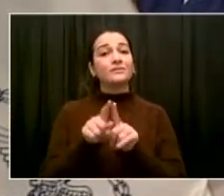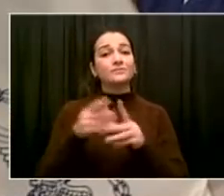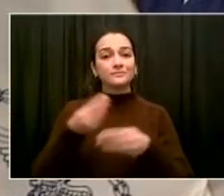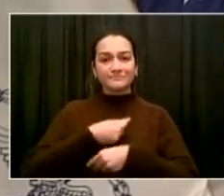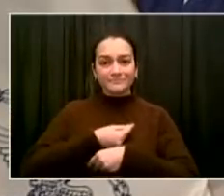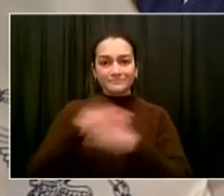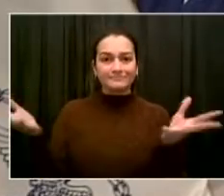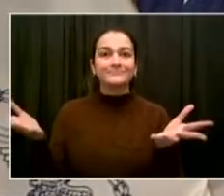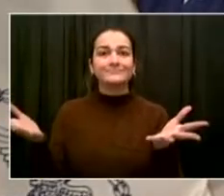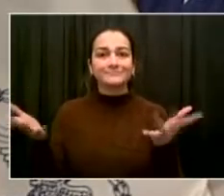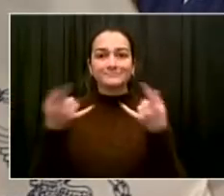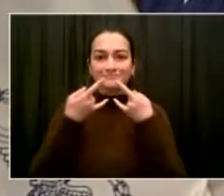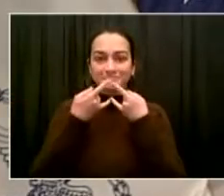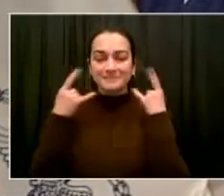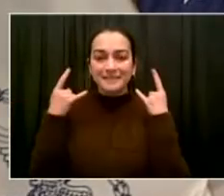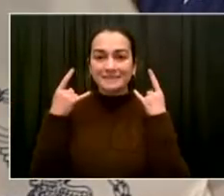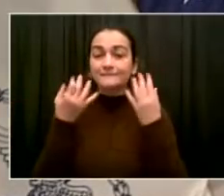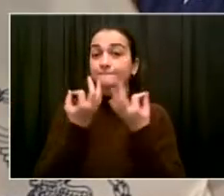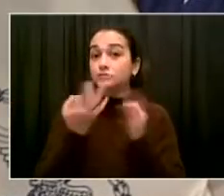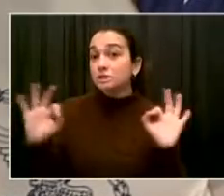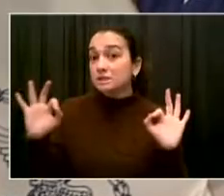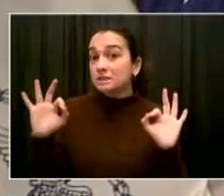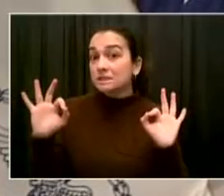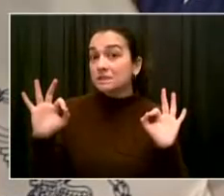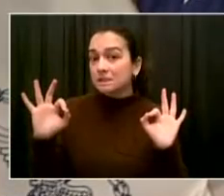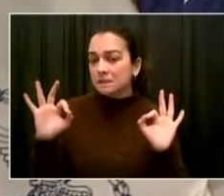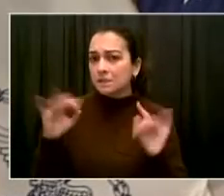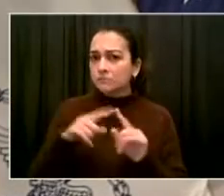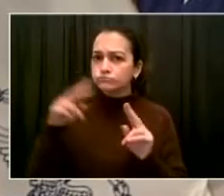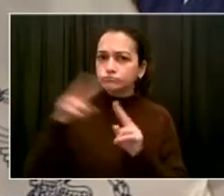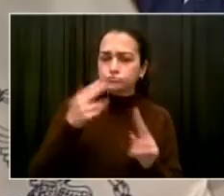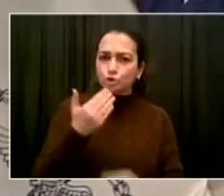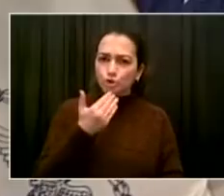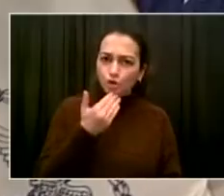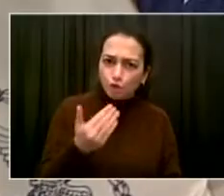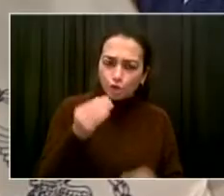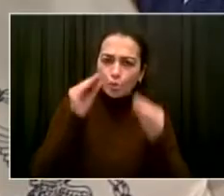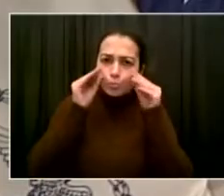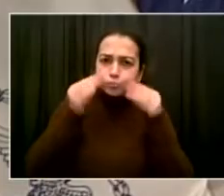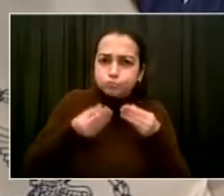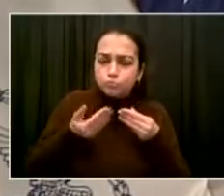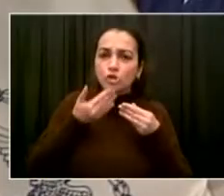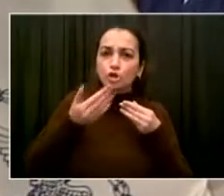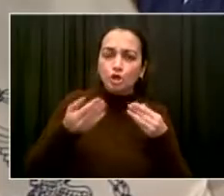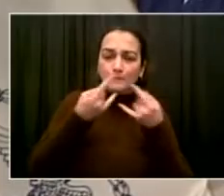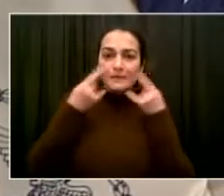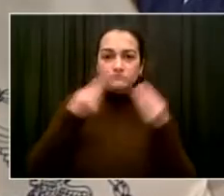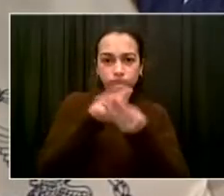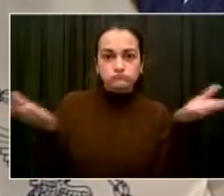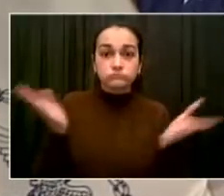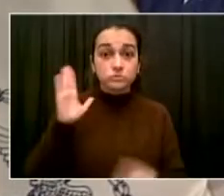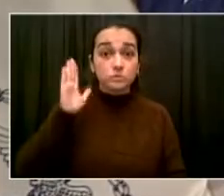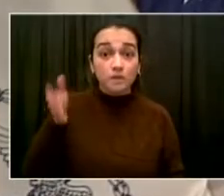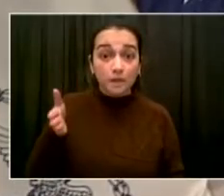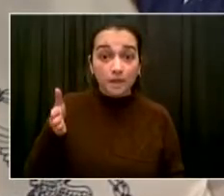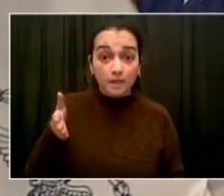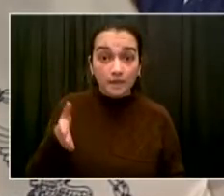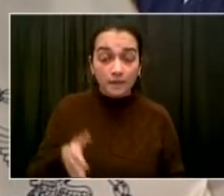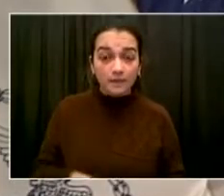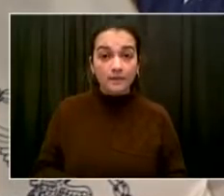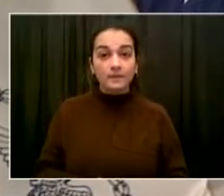to encourage people to get those booster shots. You'll be seeing new testing sites. You'll be